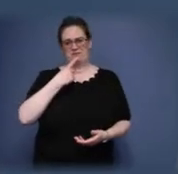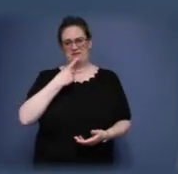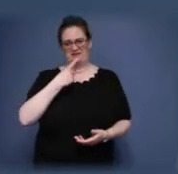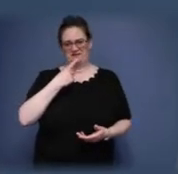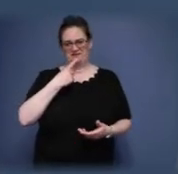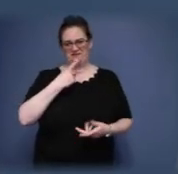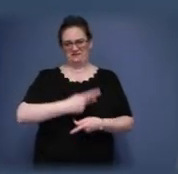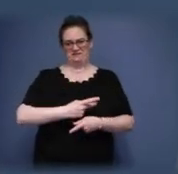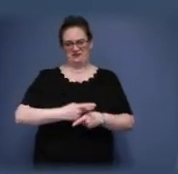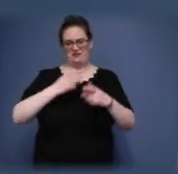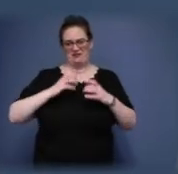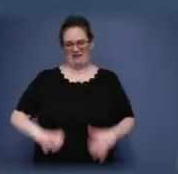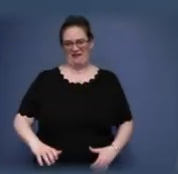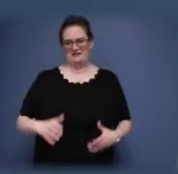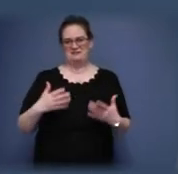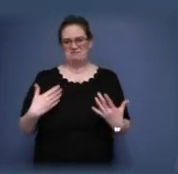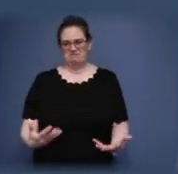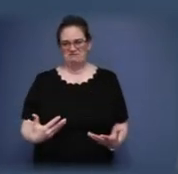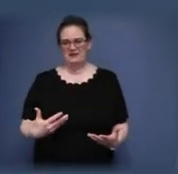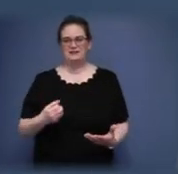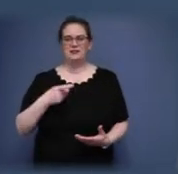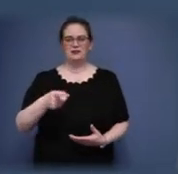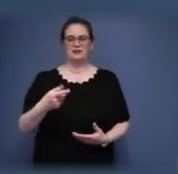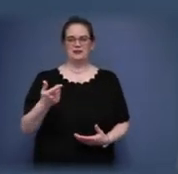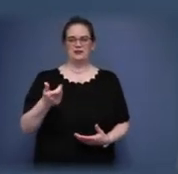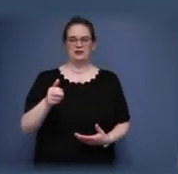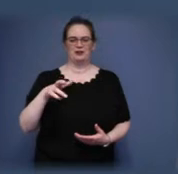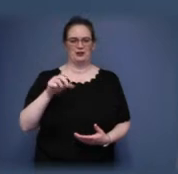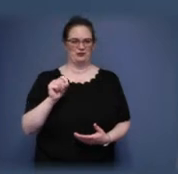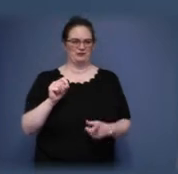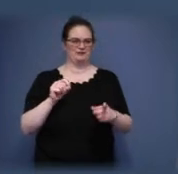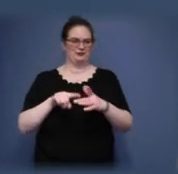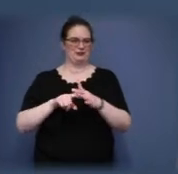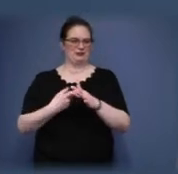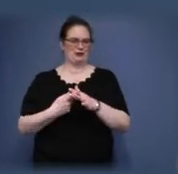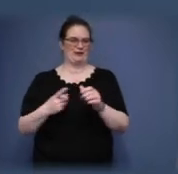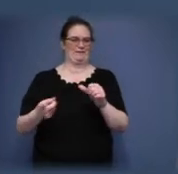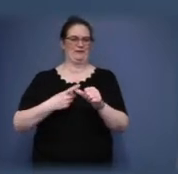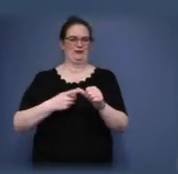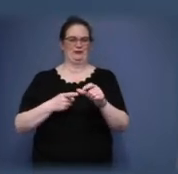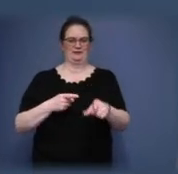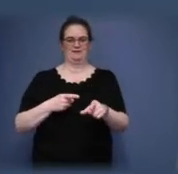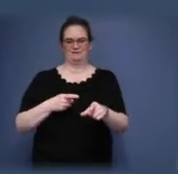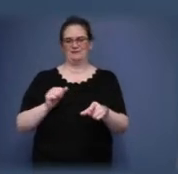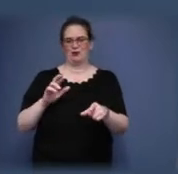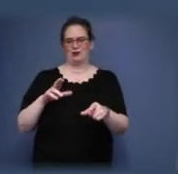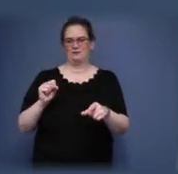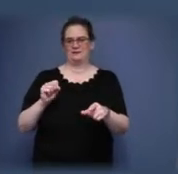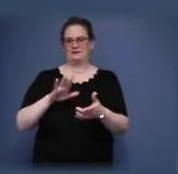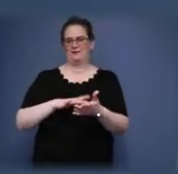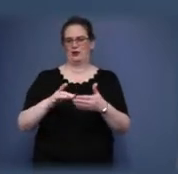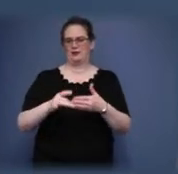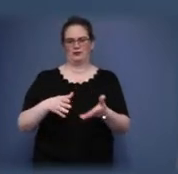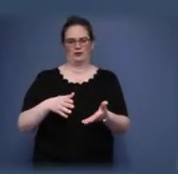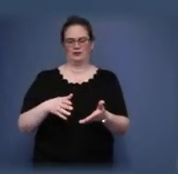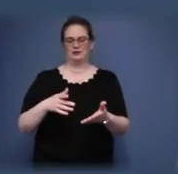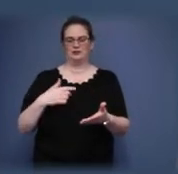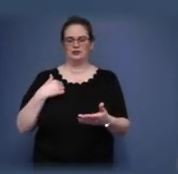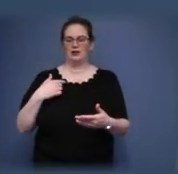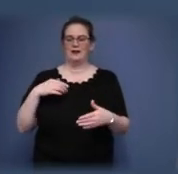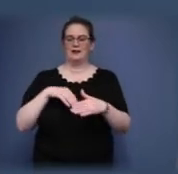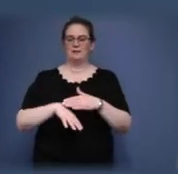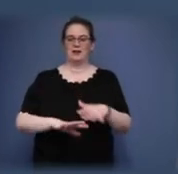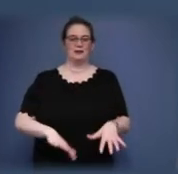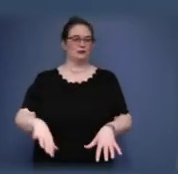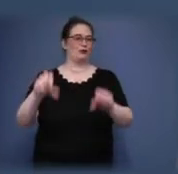care. So this is Gert. Gert started at the Artemis Center for Guidance. So this is her. She kind of came in and